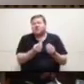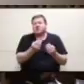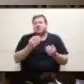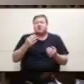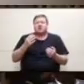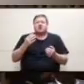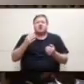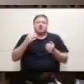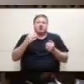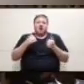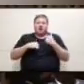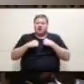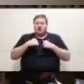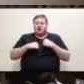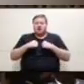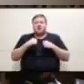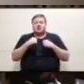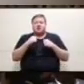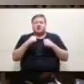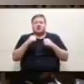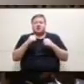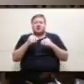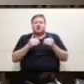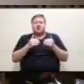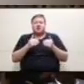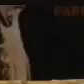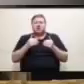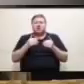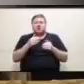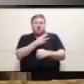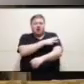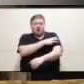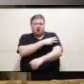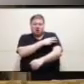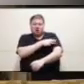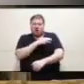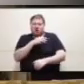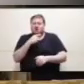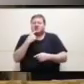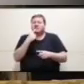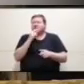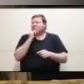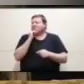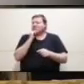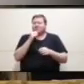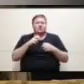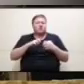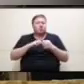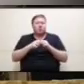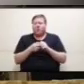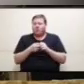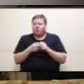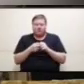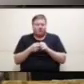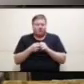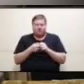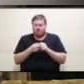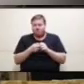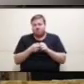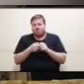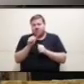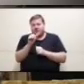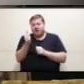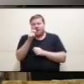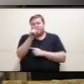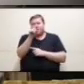acting manager has indicated that that's not a problem. The other query has